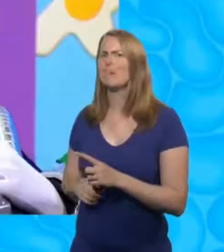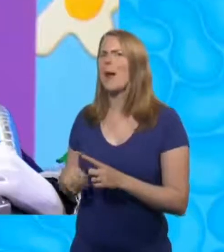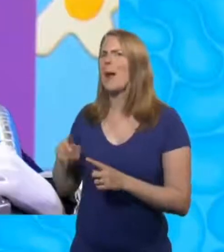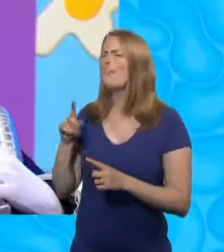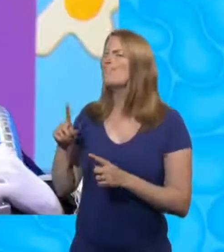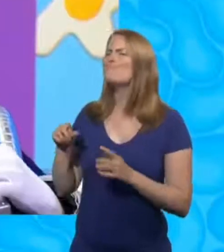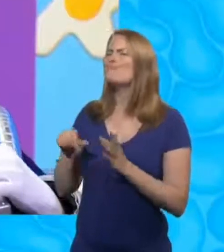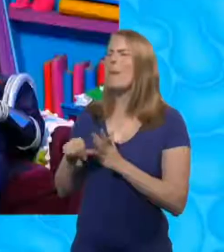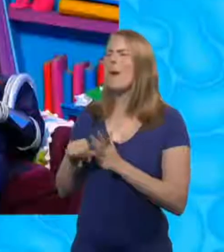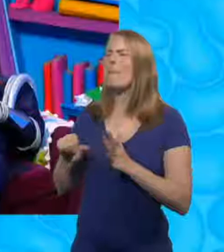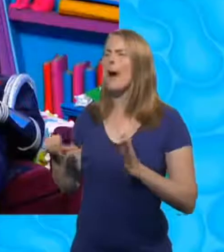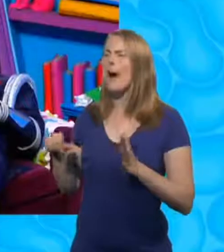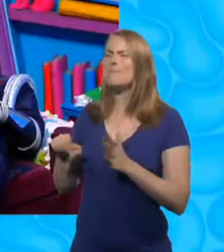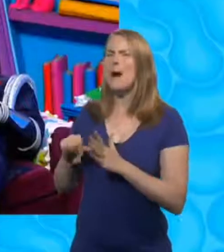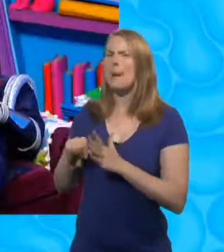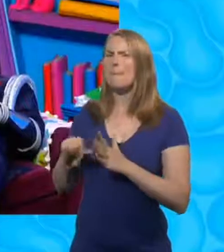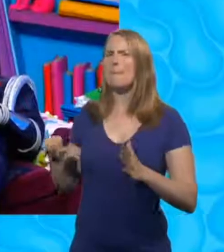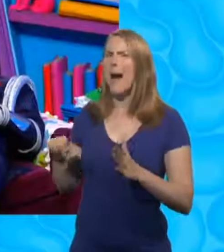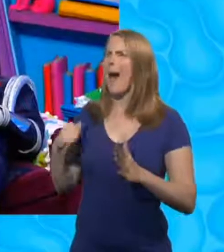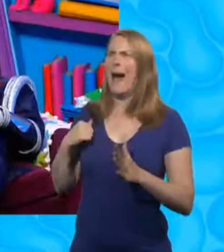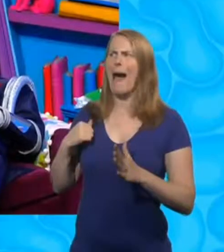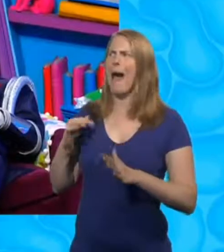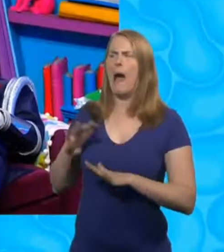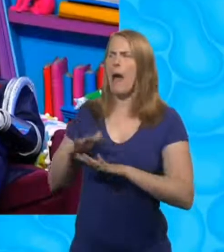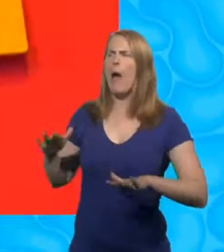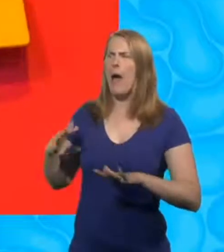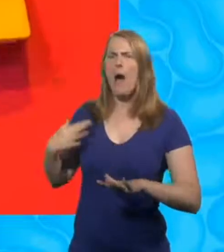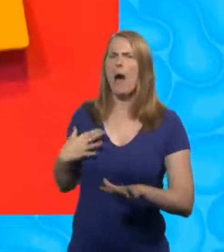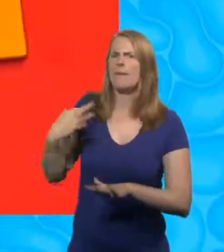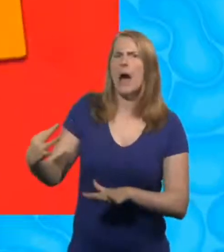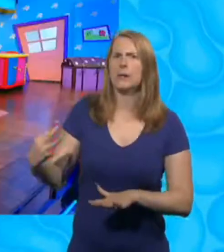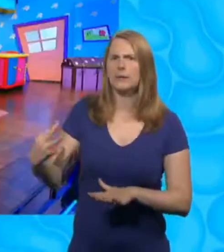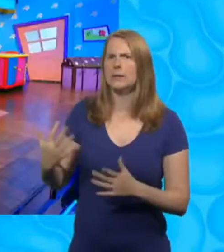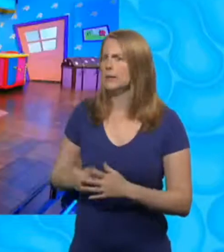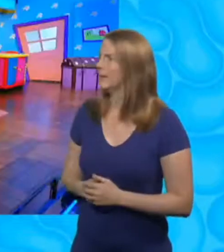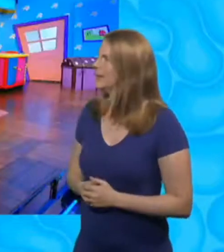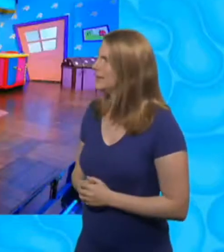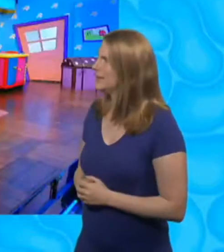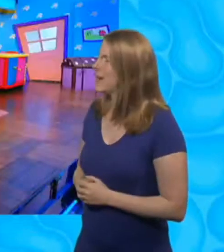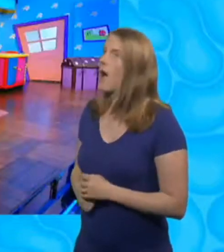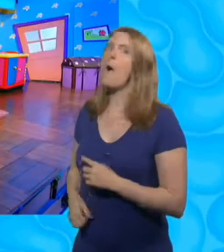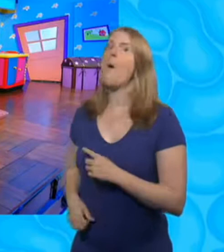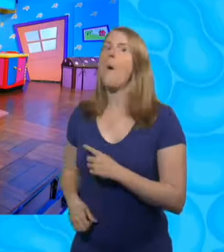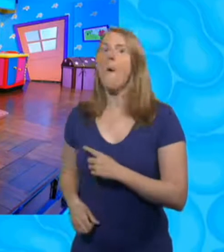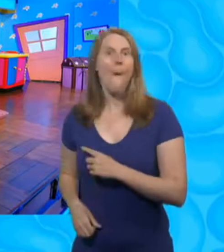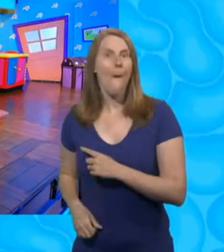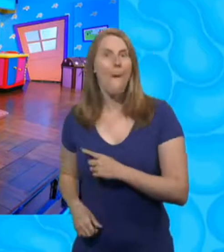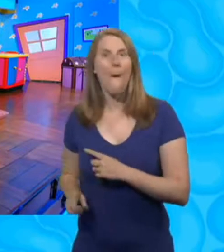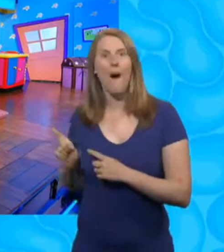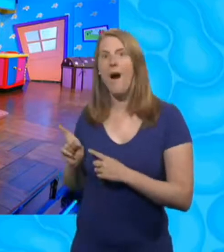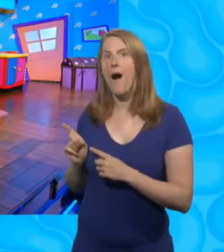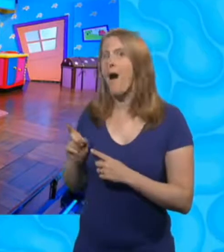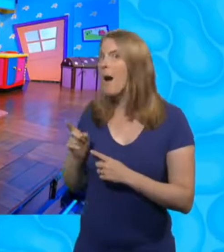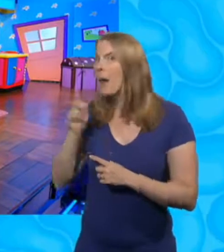thing is, I mean, what with the... No, I haven't been invited. Oh, hang on a minute. Does that look